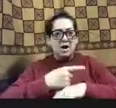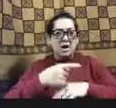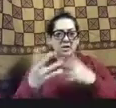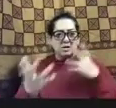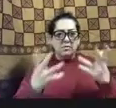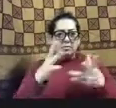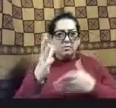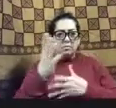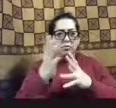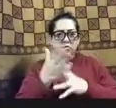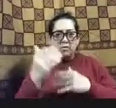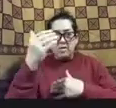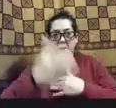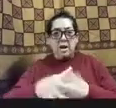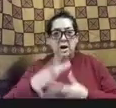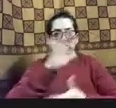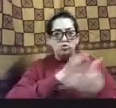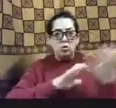next storm.